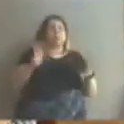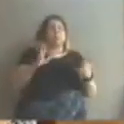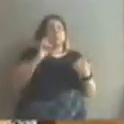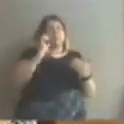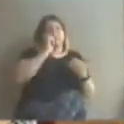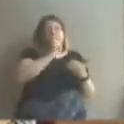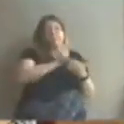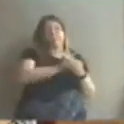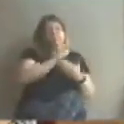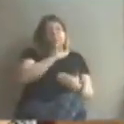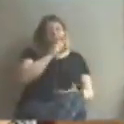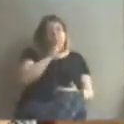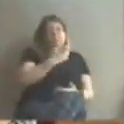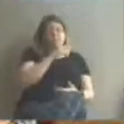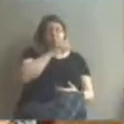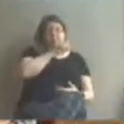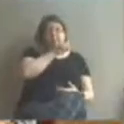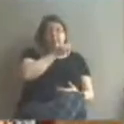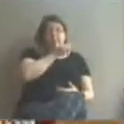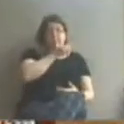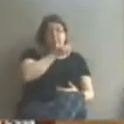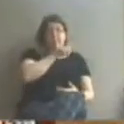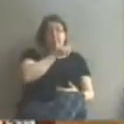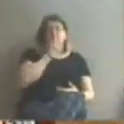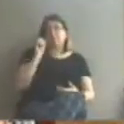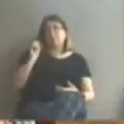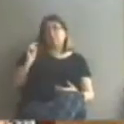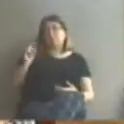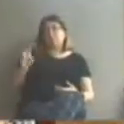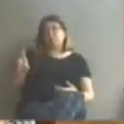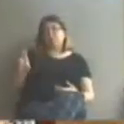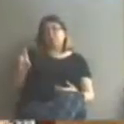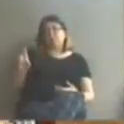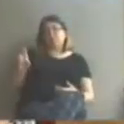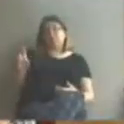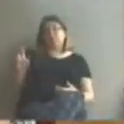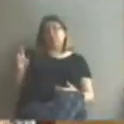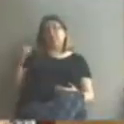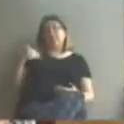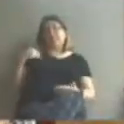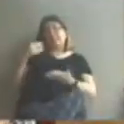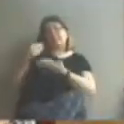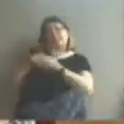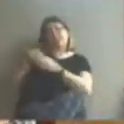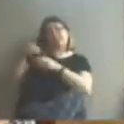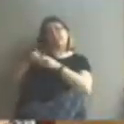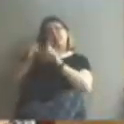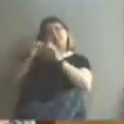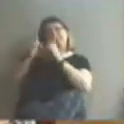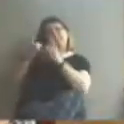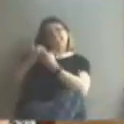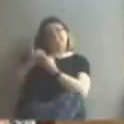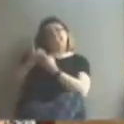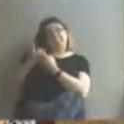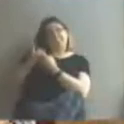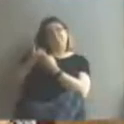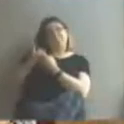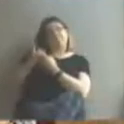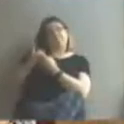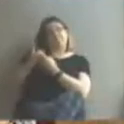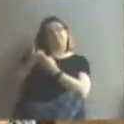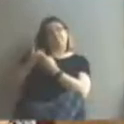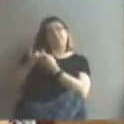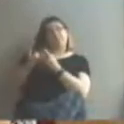approved on March 21st, or we have funds within the departments in order